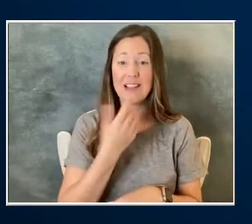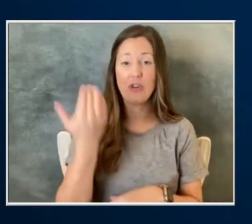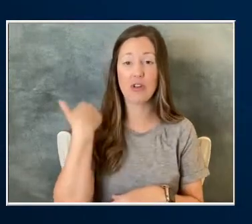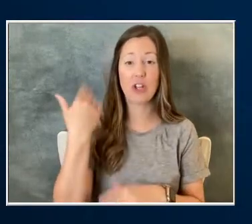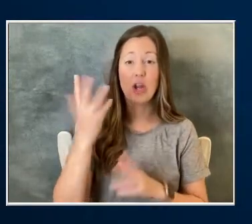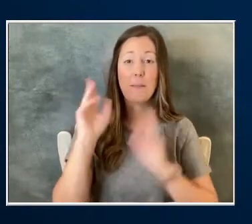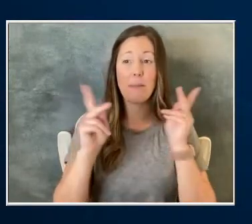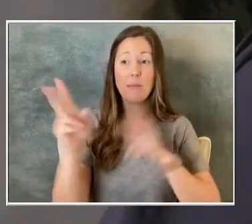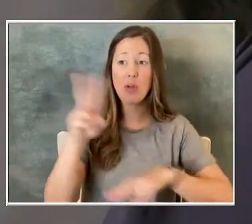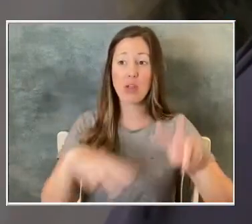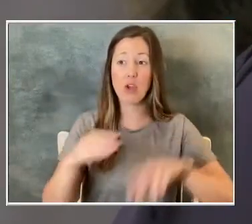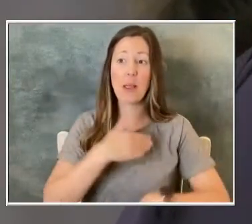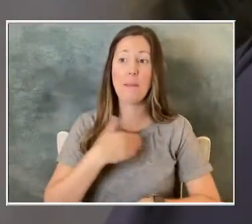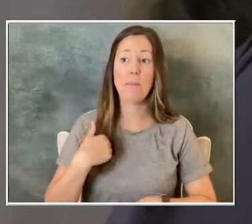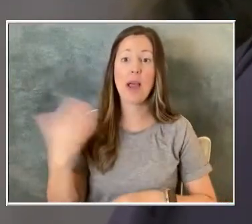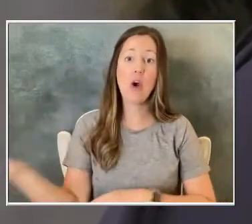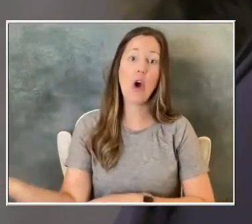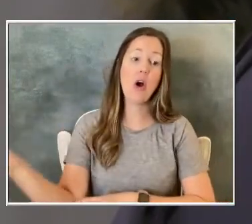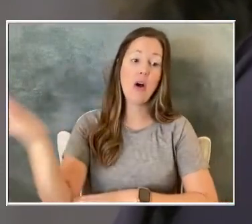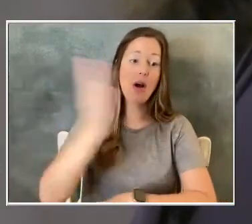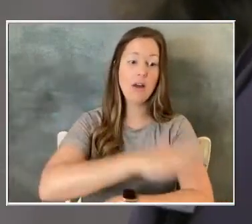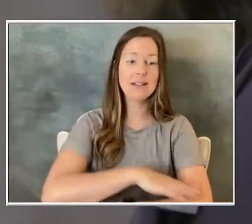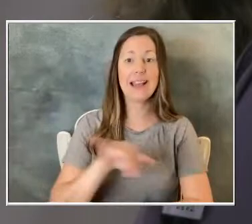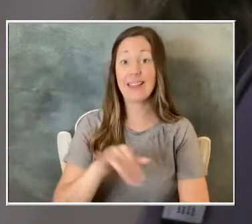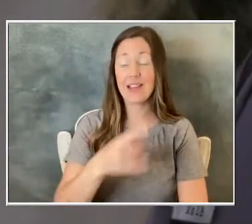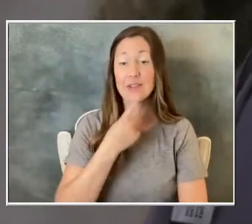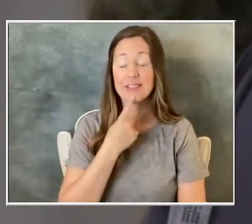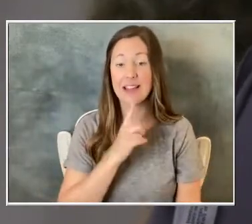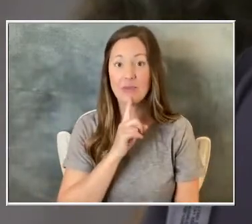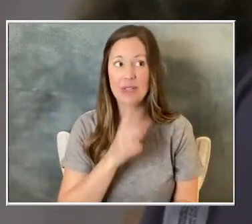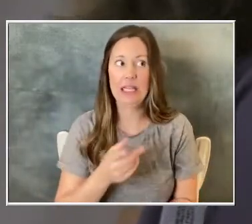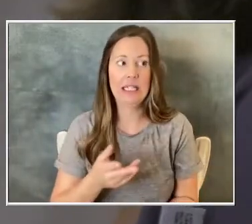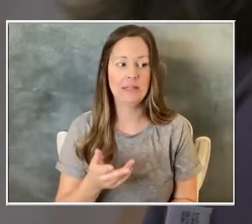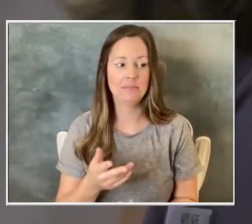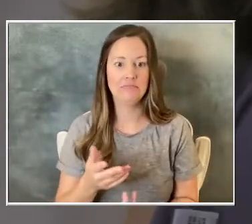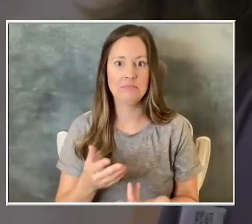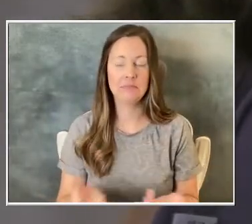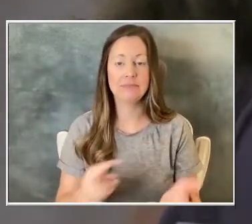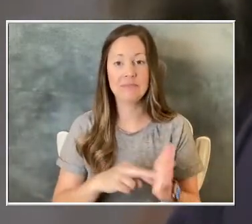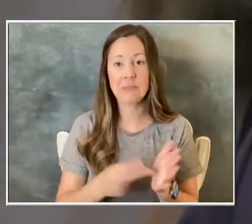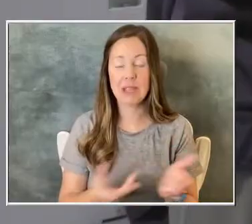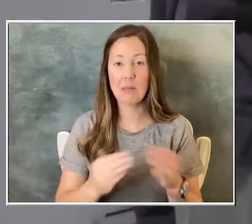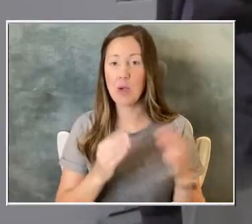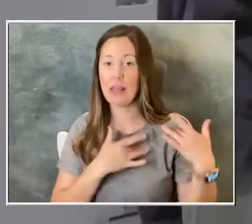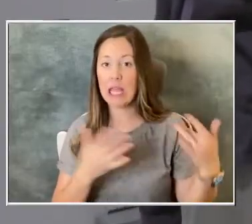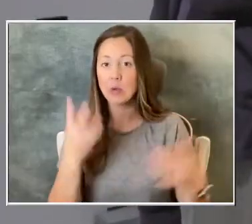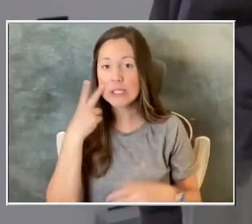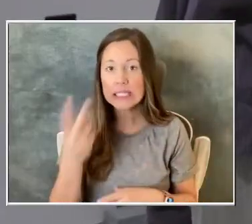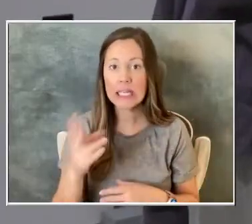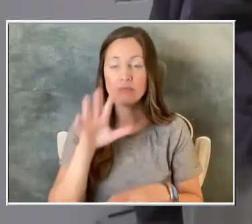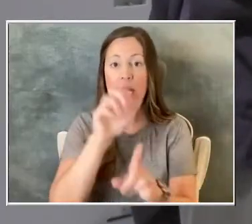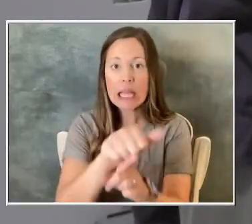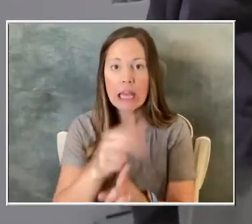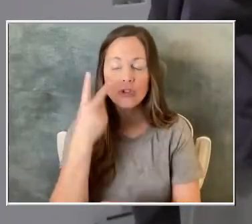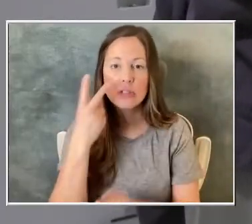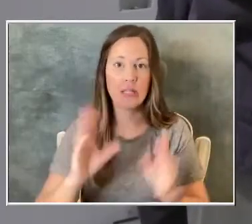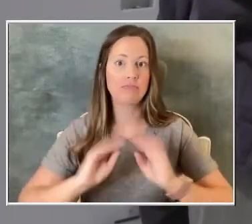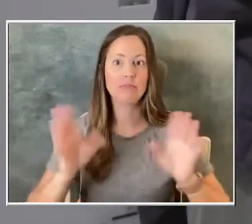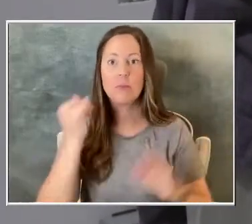day long and more likely to see and understand something if there is anything